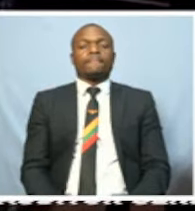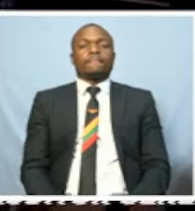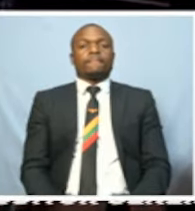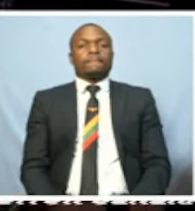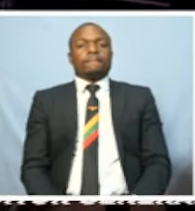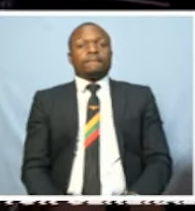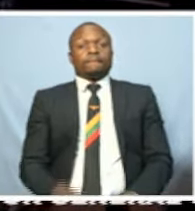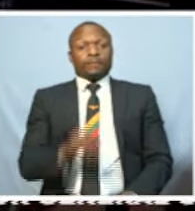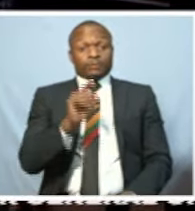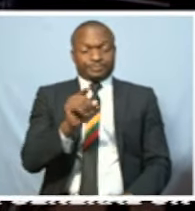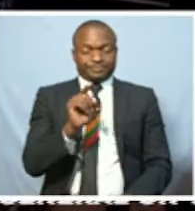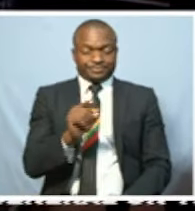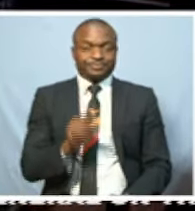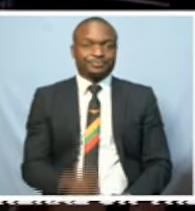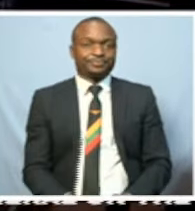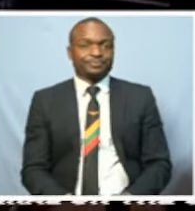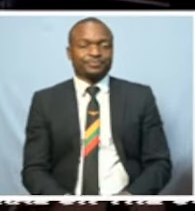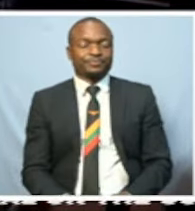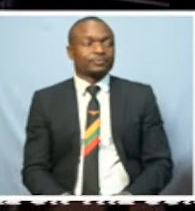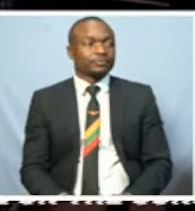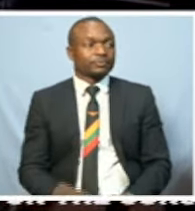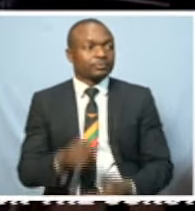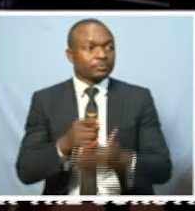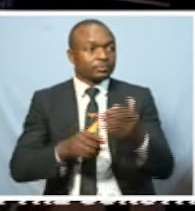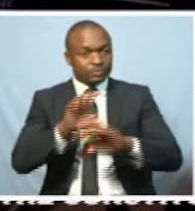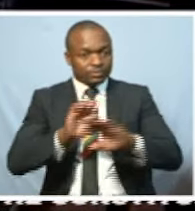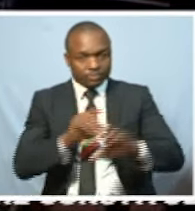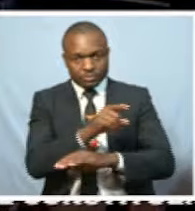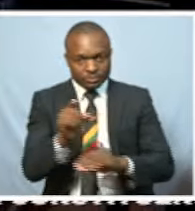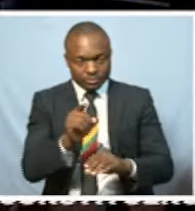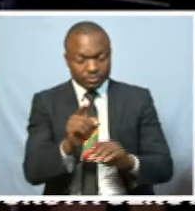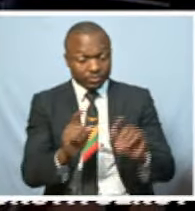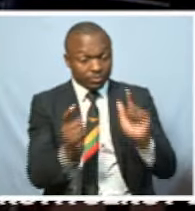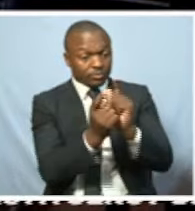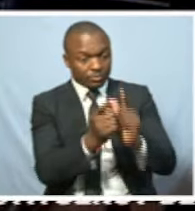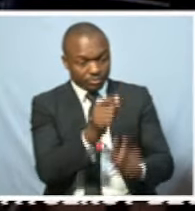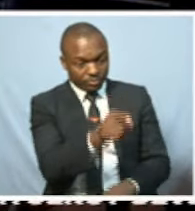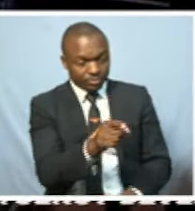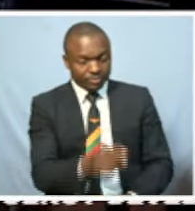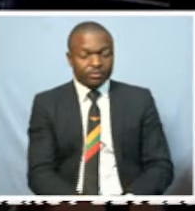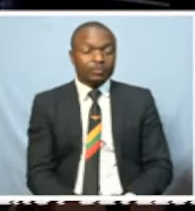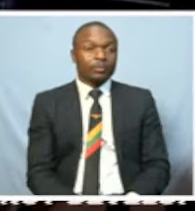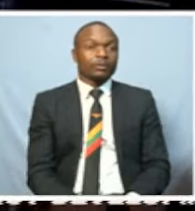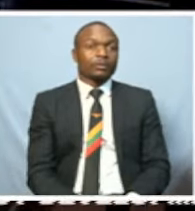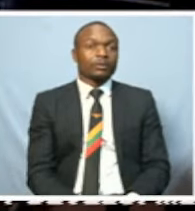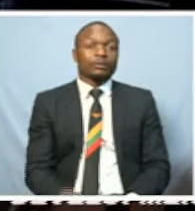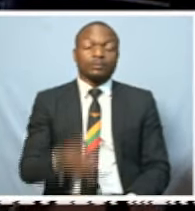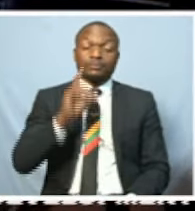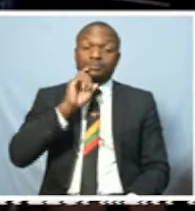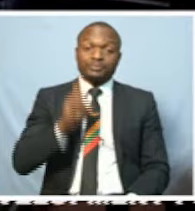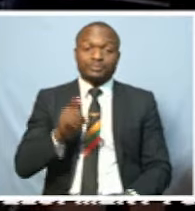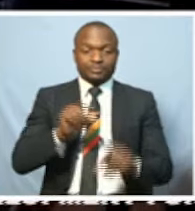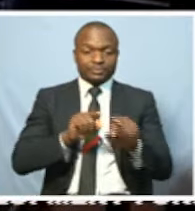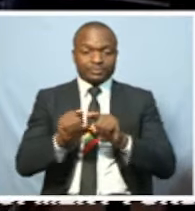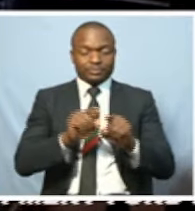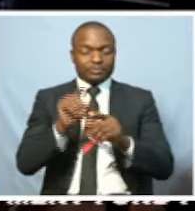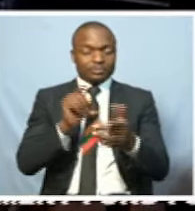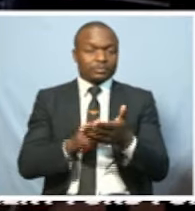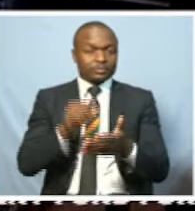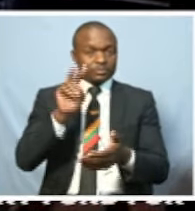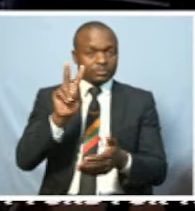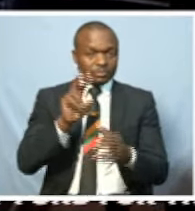You approached him. What prompted you to approach him? That he should bid for these two